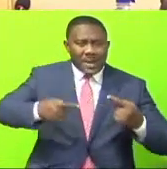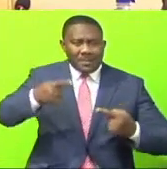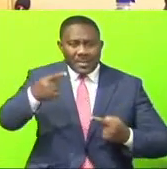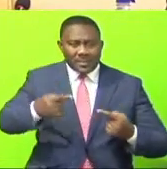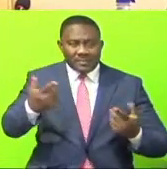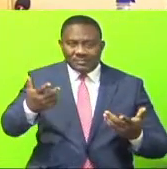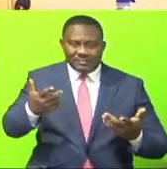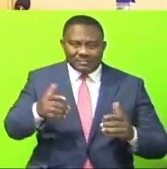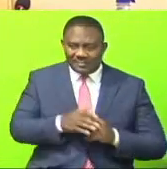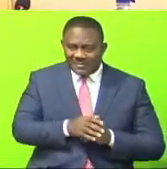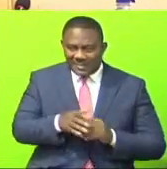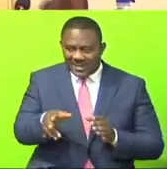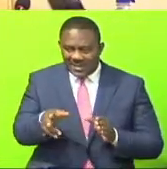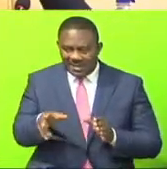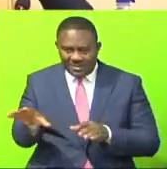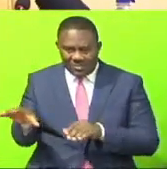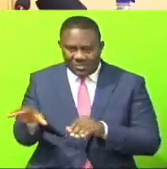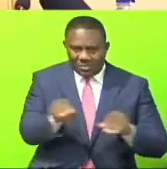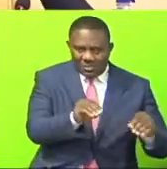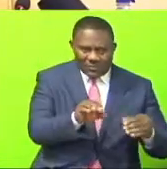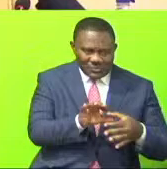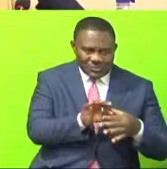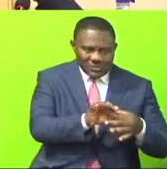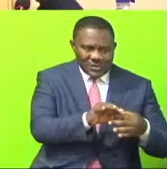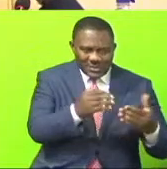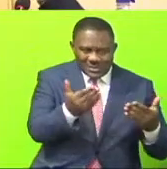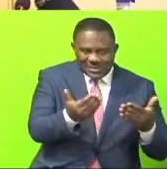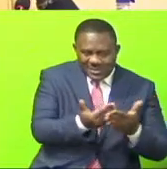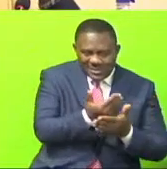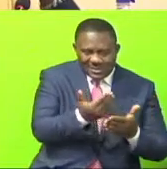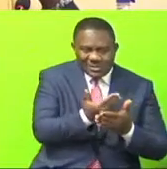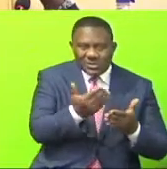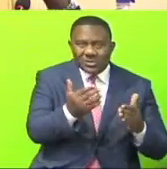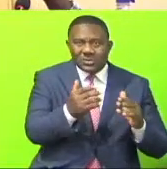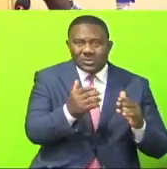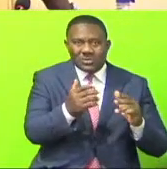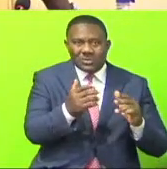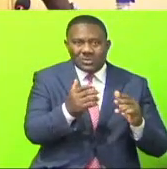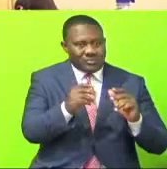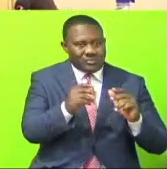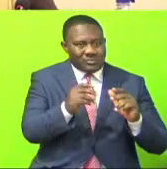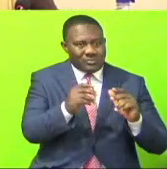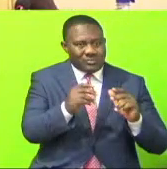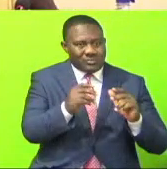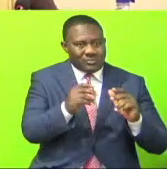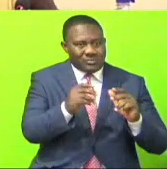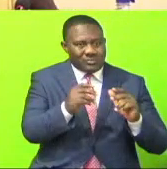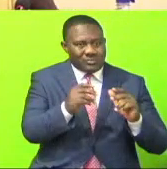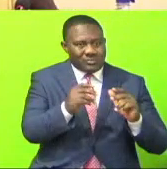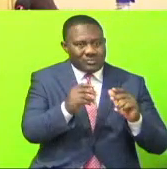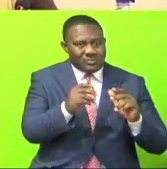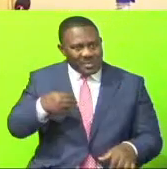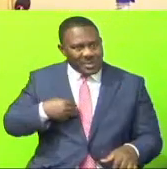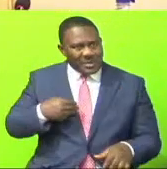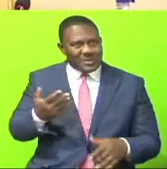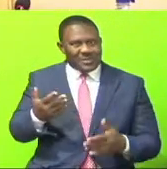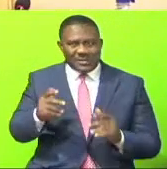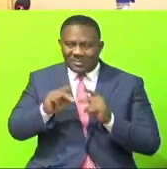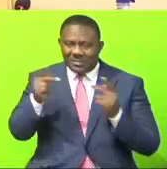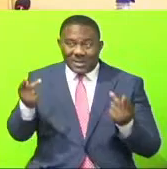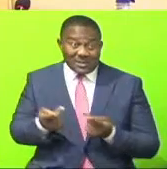carpet or they are still members of that particular party. Mr.